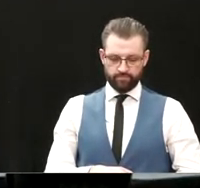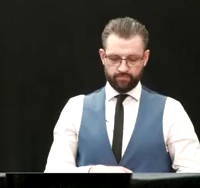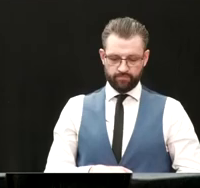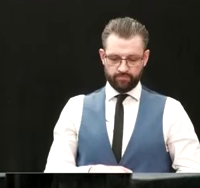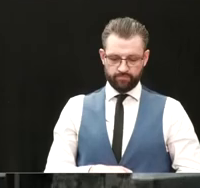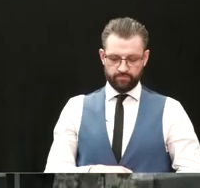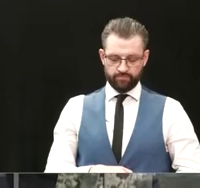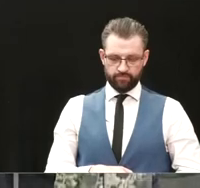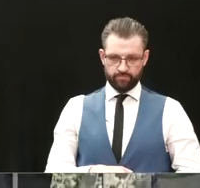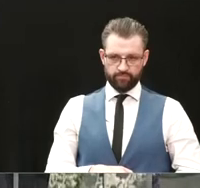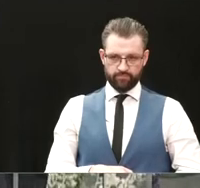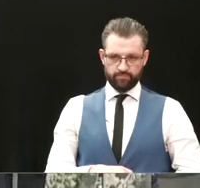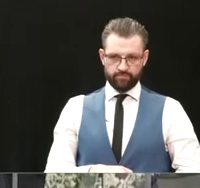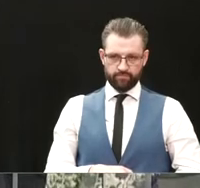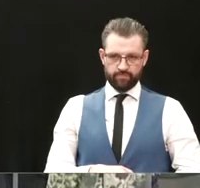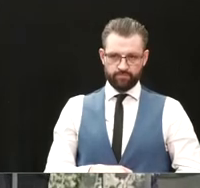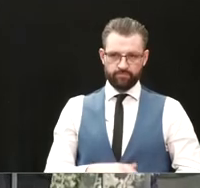hametzei menucha nechona